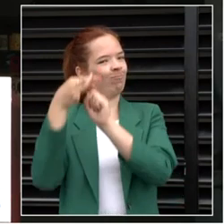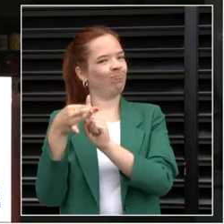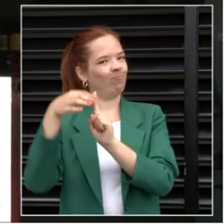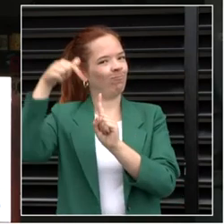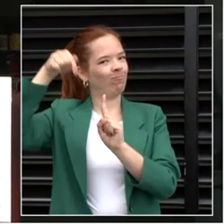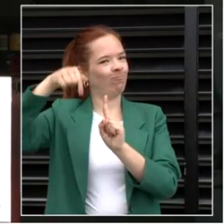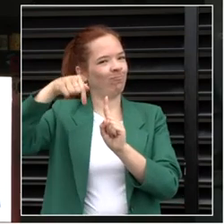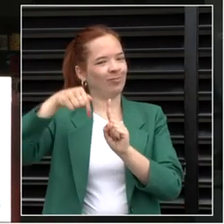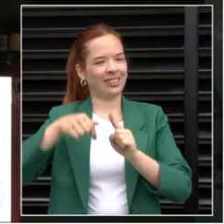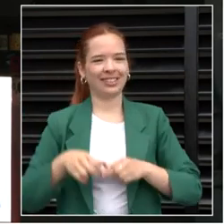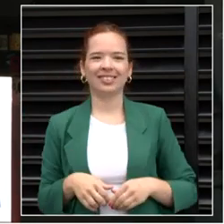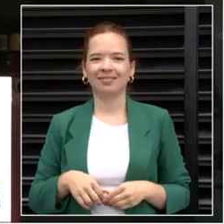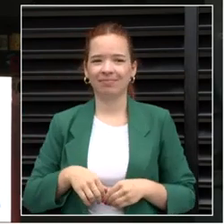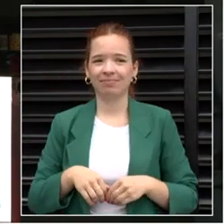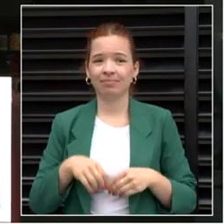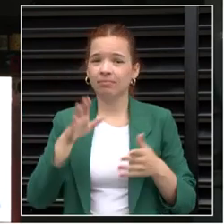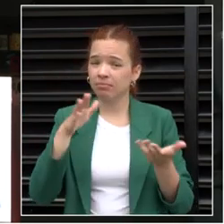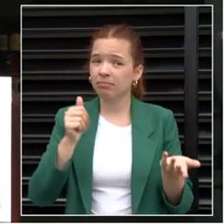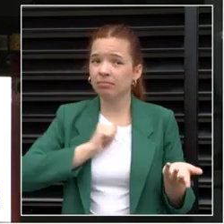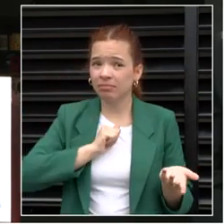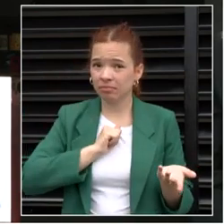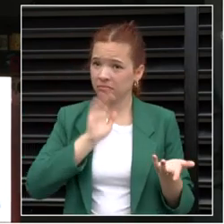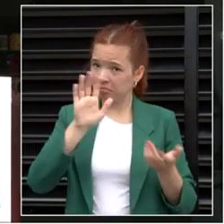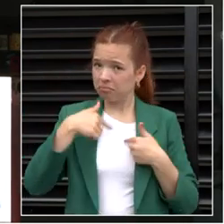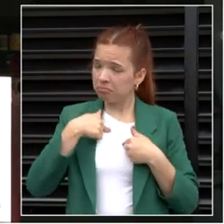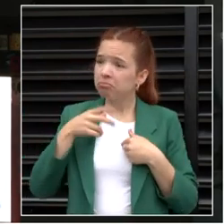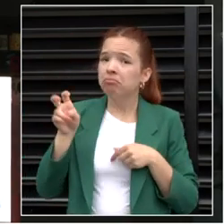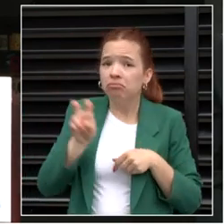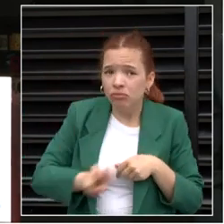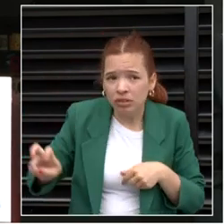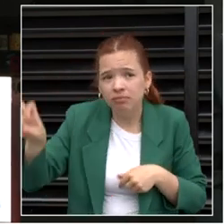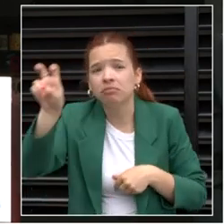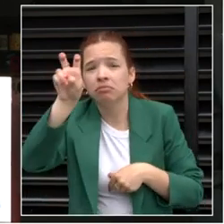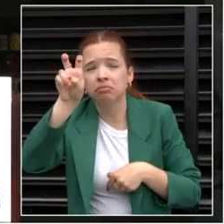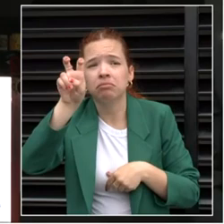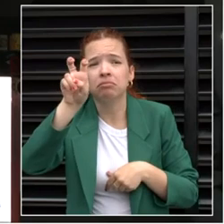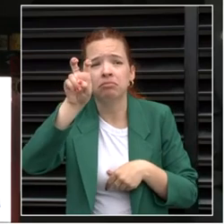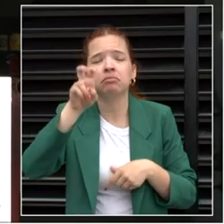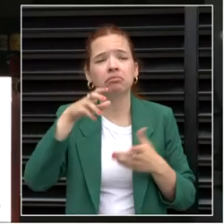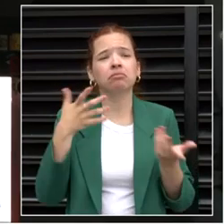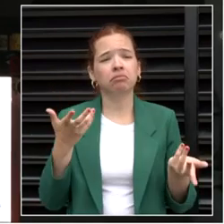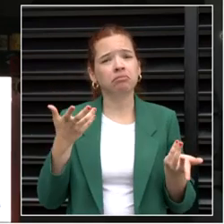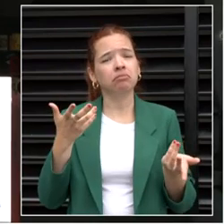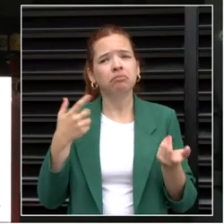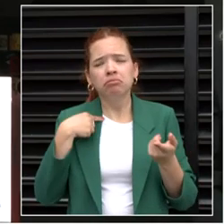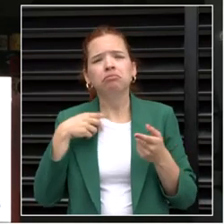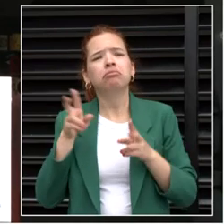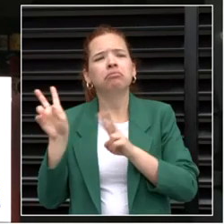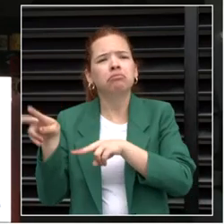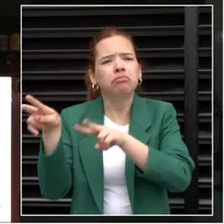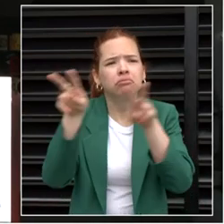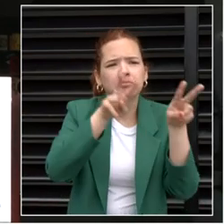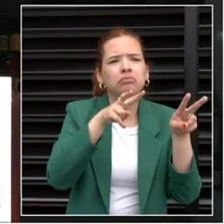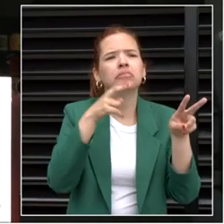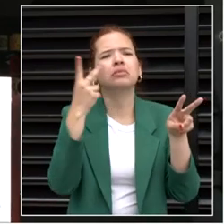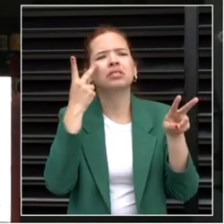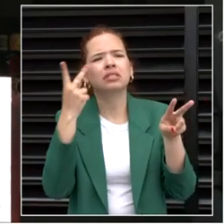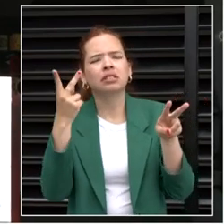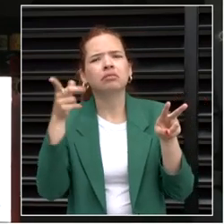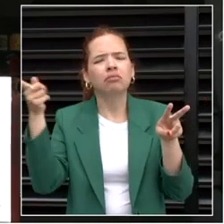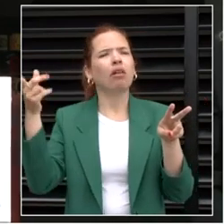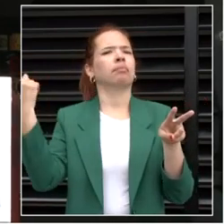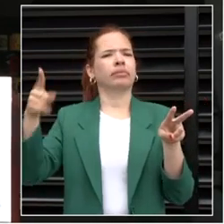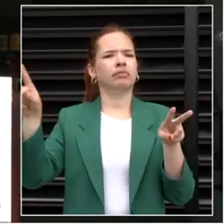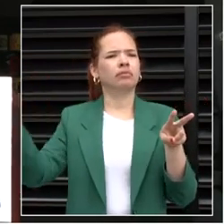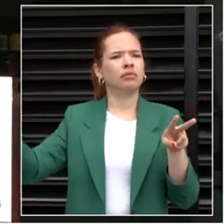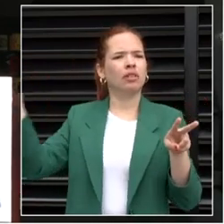holding May 30 for John Silva, right? I said, yeah. They said, well, because Dave wants to open the place. Now, I thought